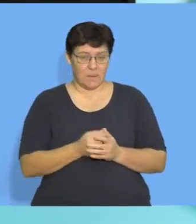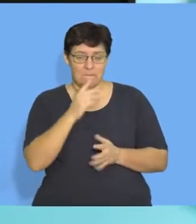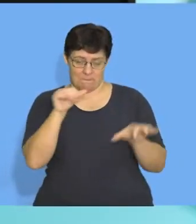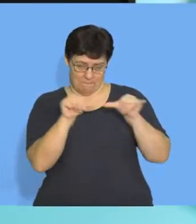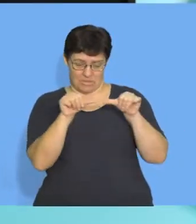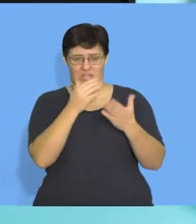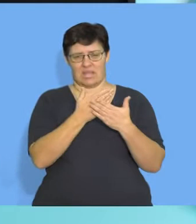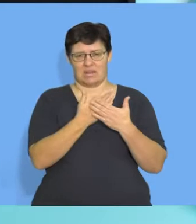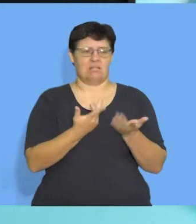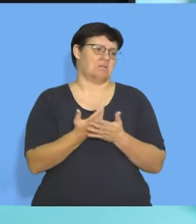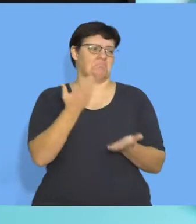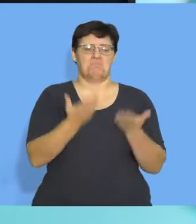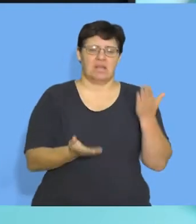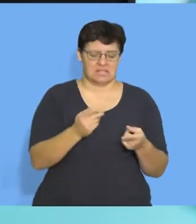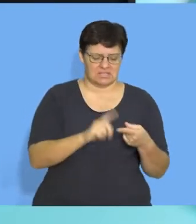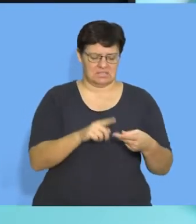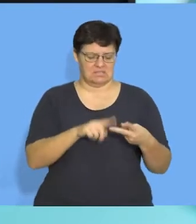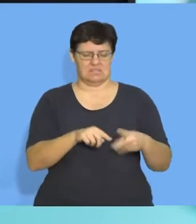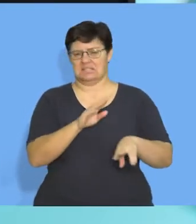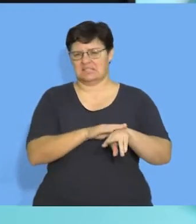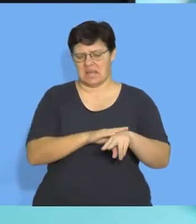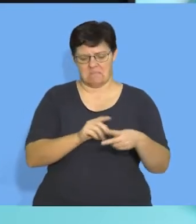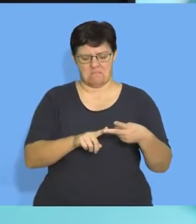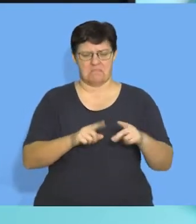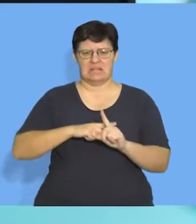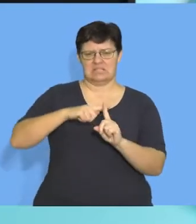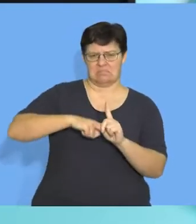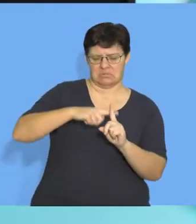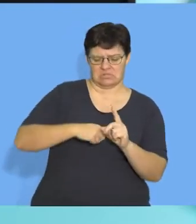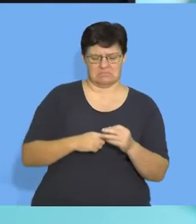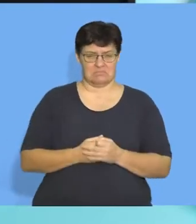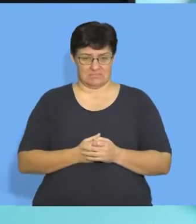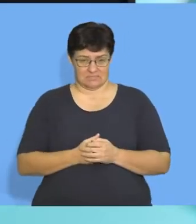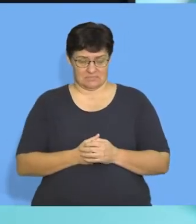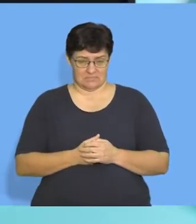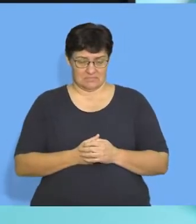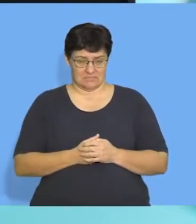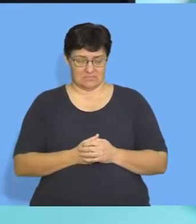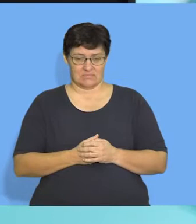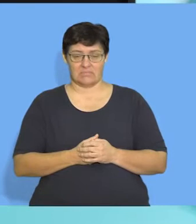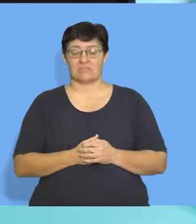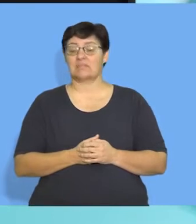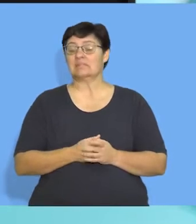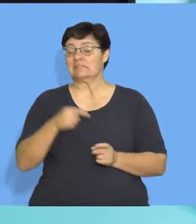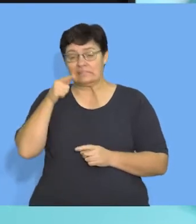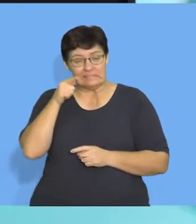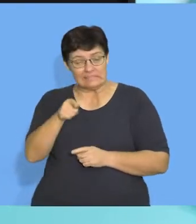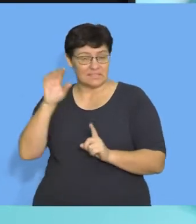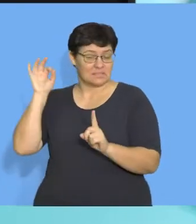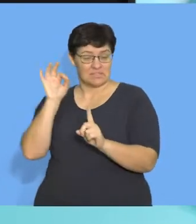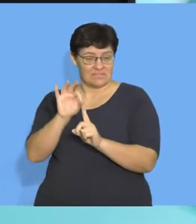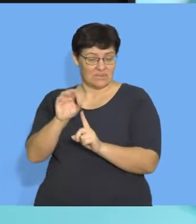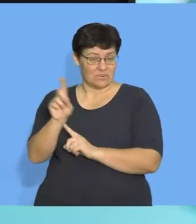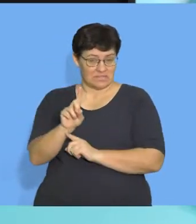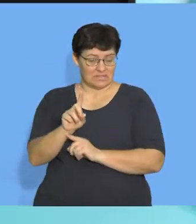measure, like mass, time, temperature, all right? And a scalar specifically is